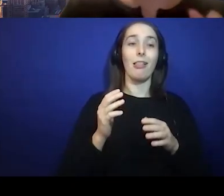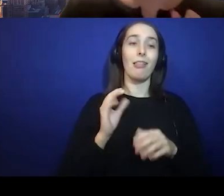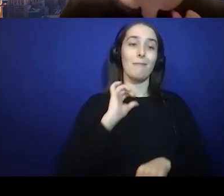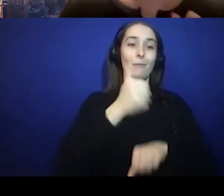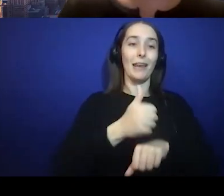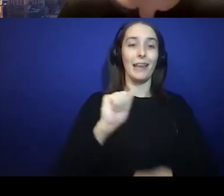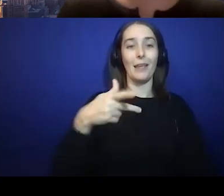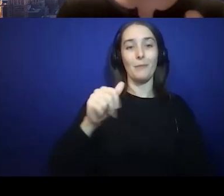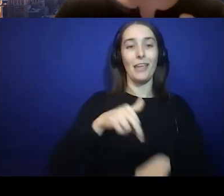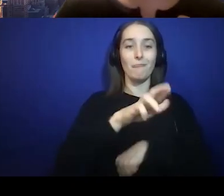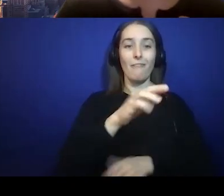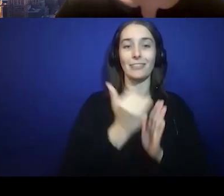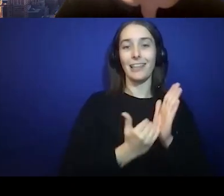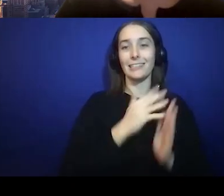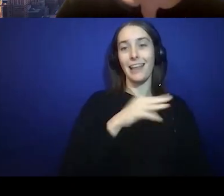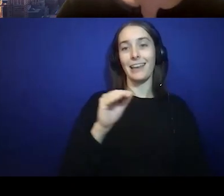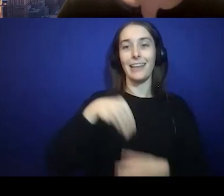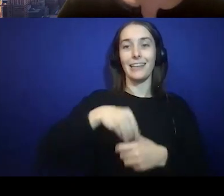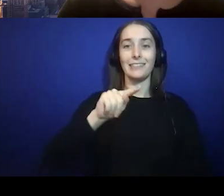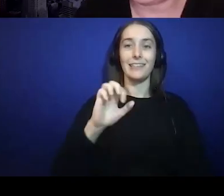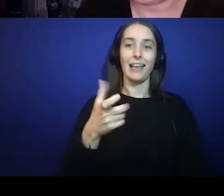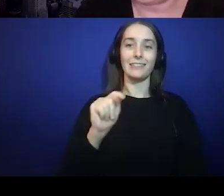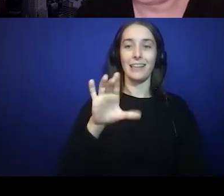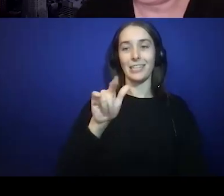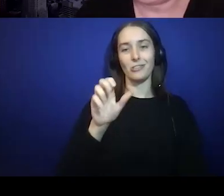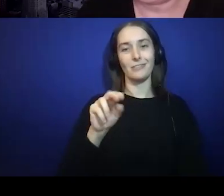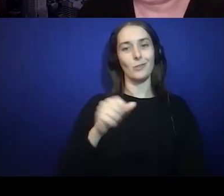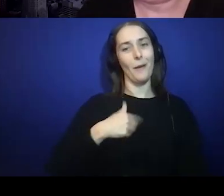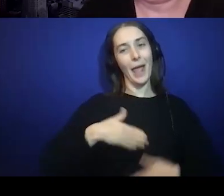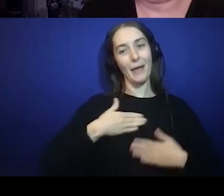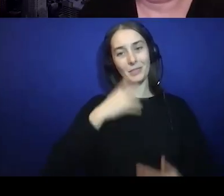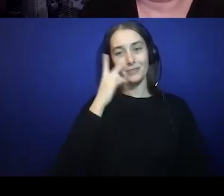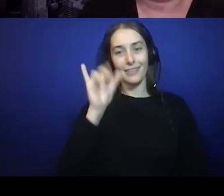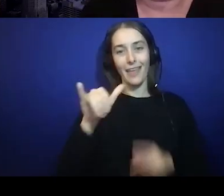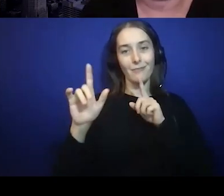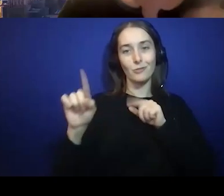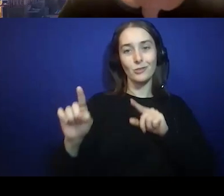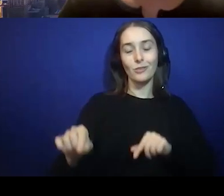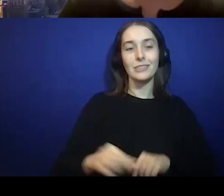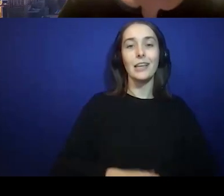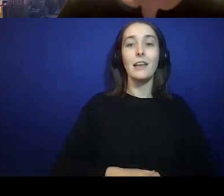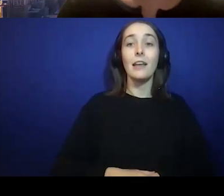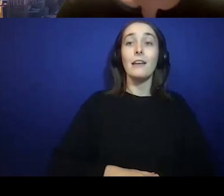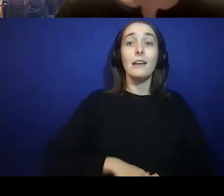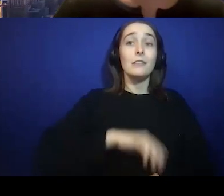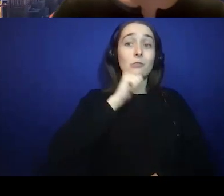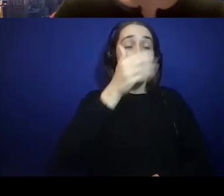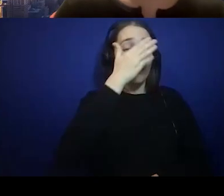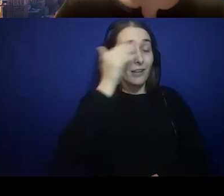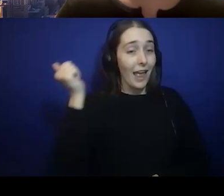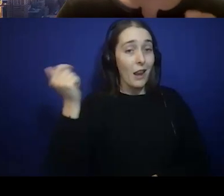So I'm so happy to see that. Indeed. And don't forget, please remember that you can